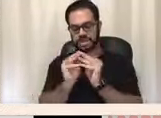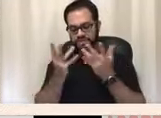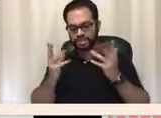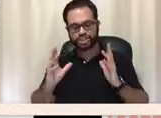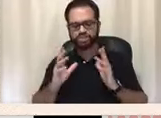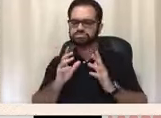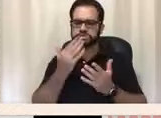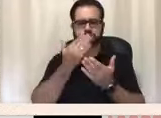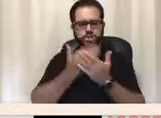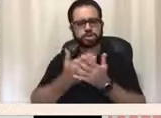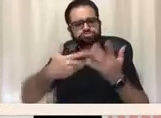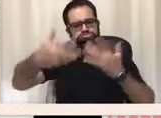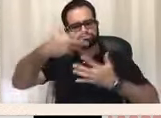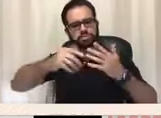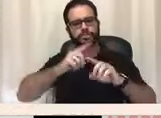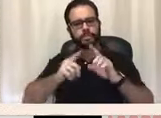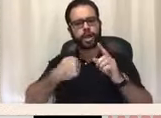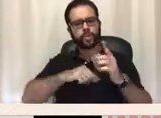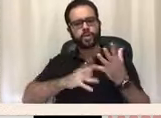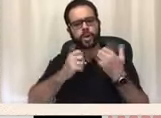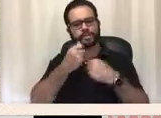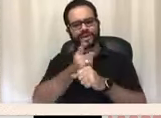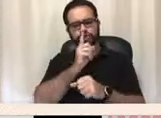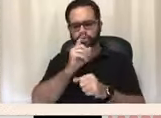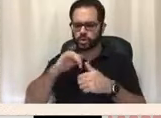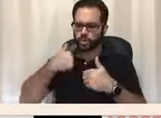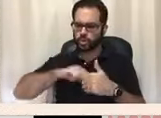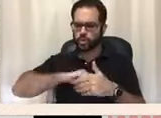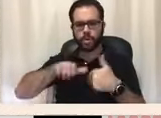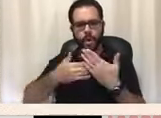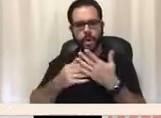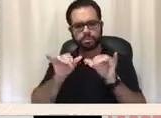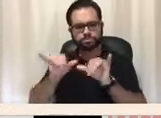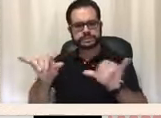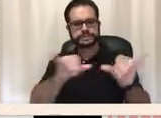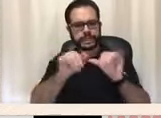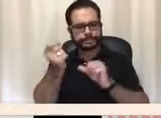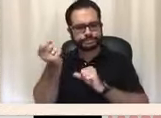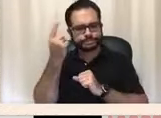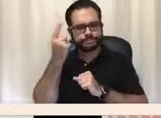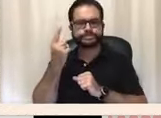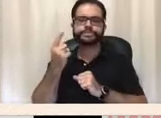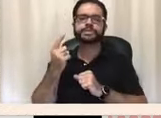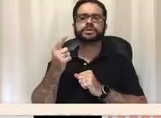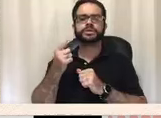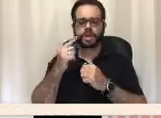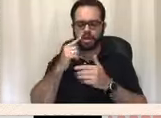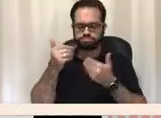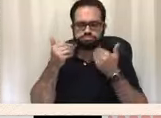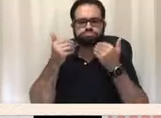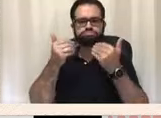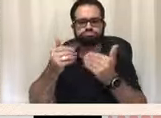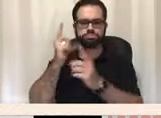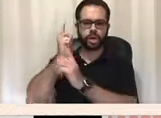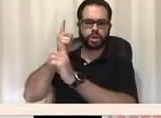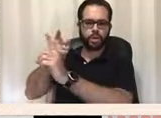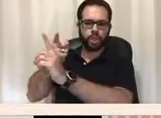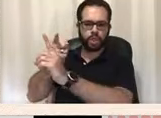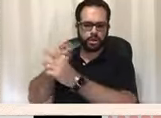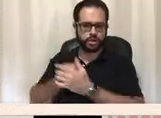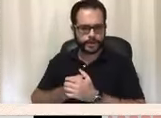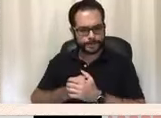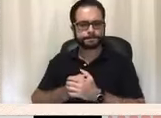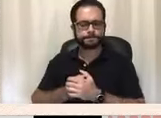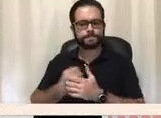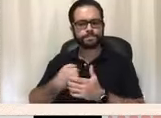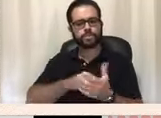want to have this purpose and make sure that we're all on the same page and moving towards something. We want to look at